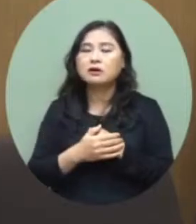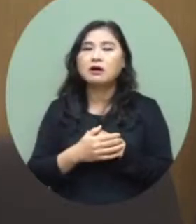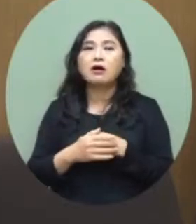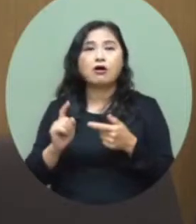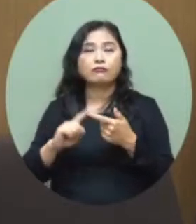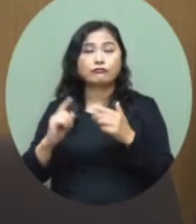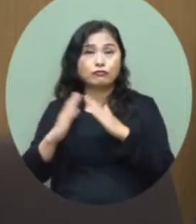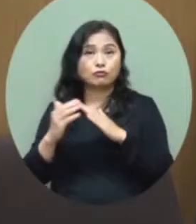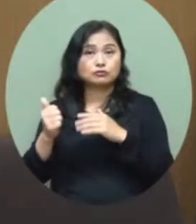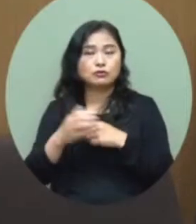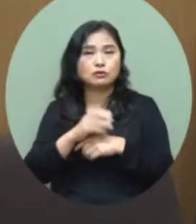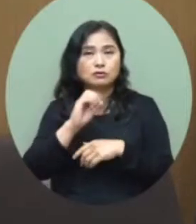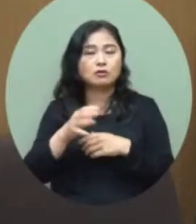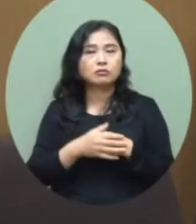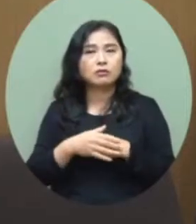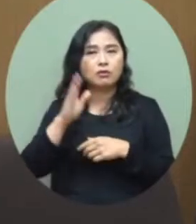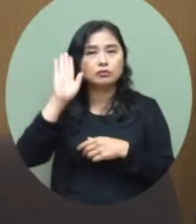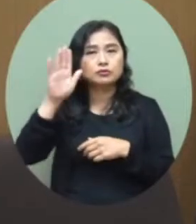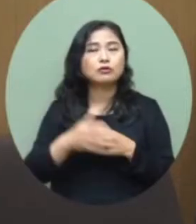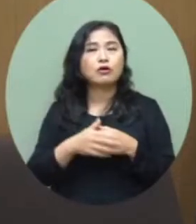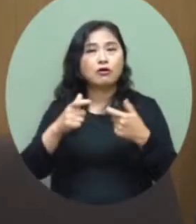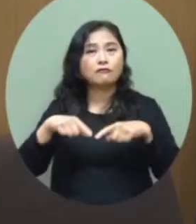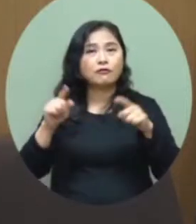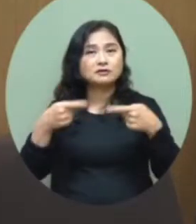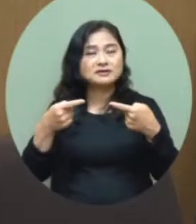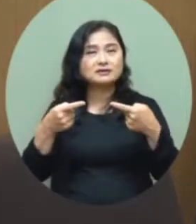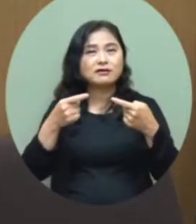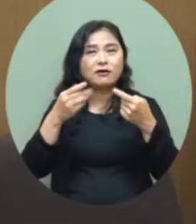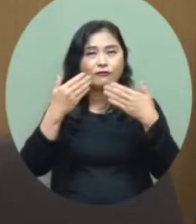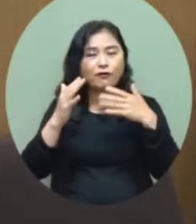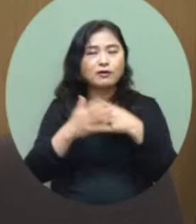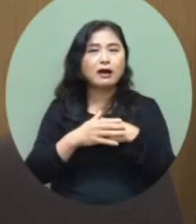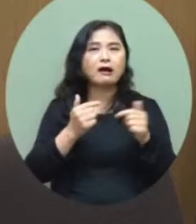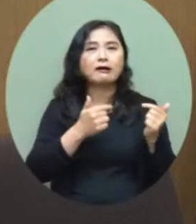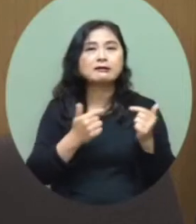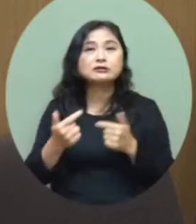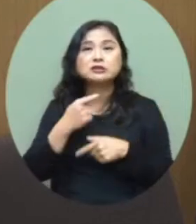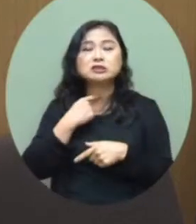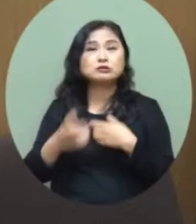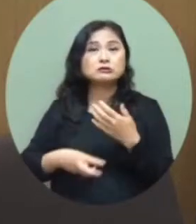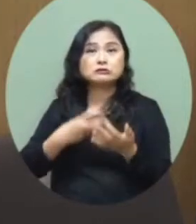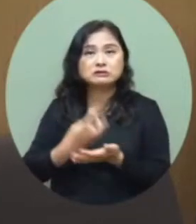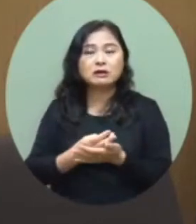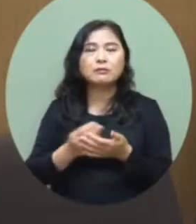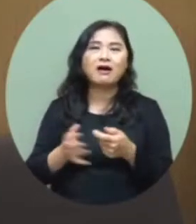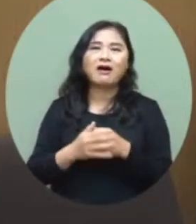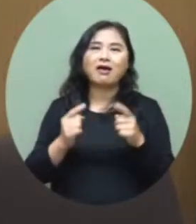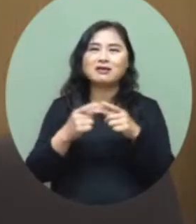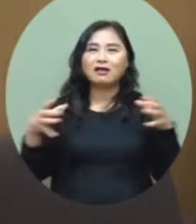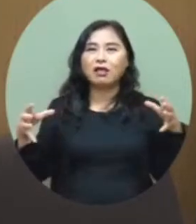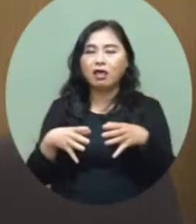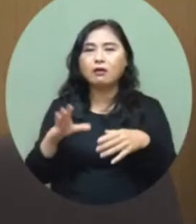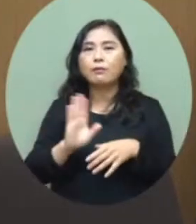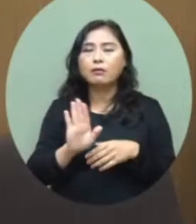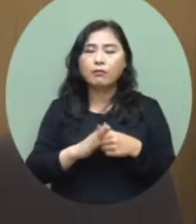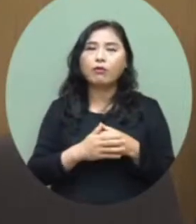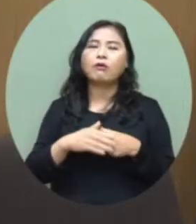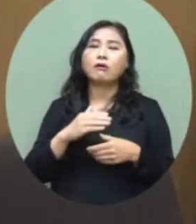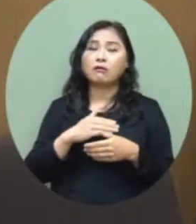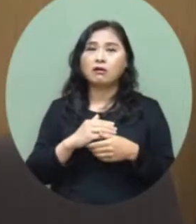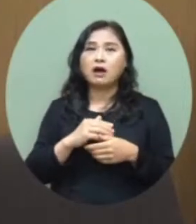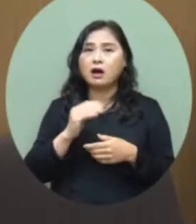over 90%. Just now, the Undersecretary said that people should remain vigilant over the Easter holidays and